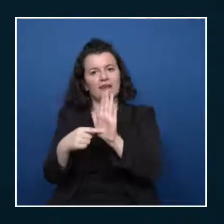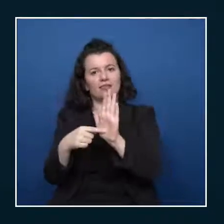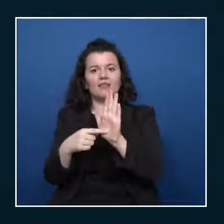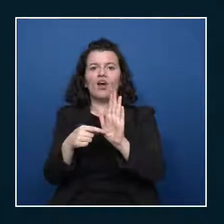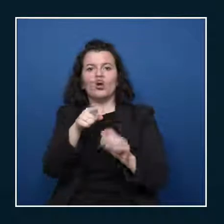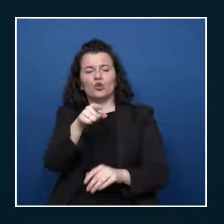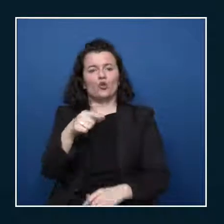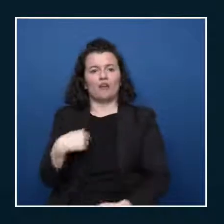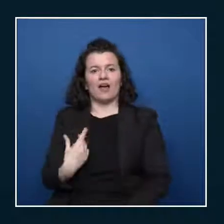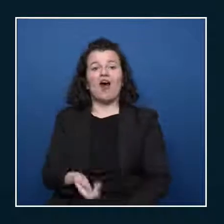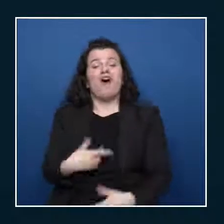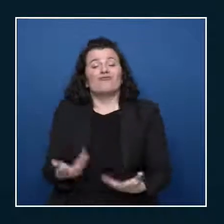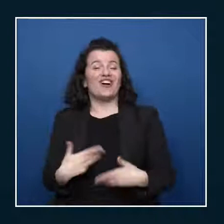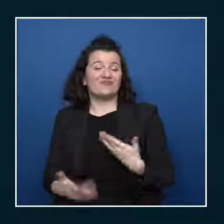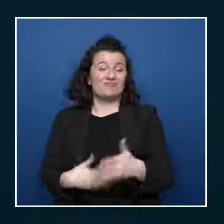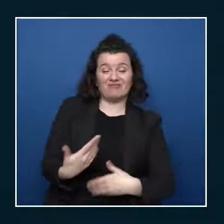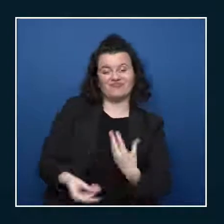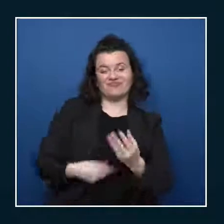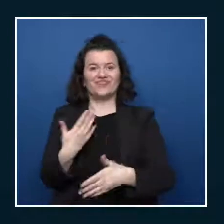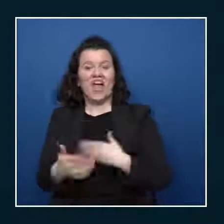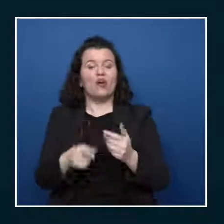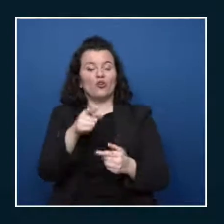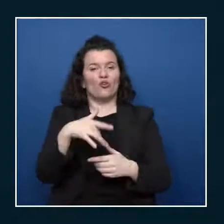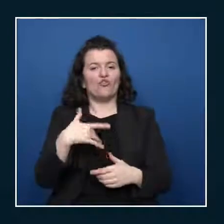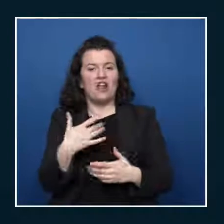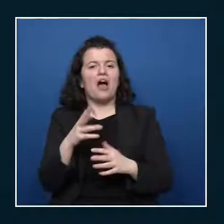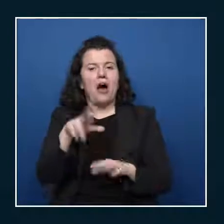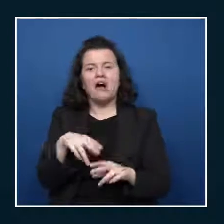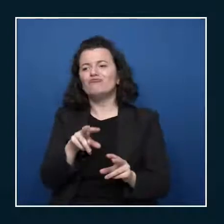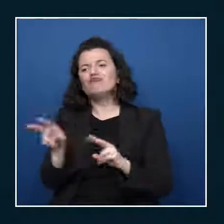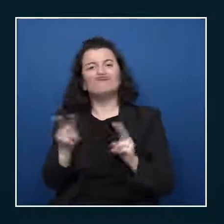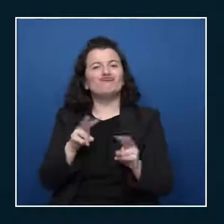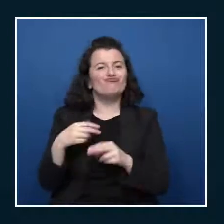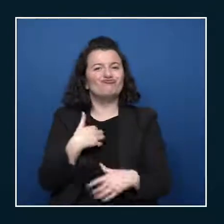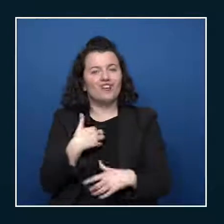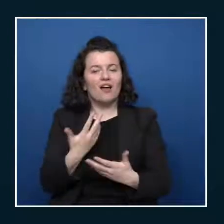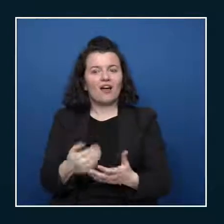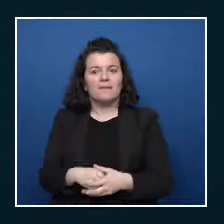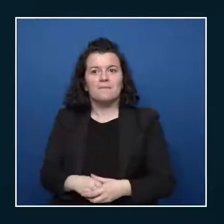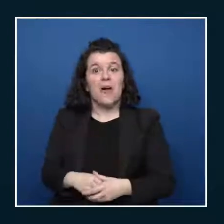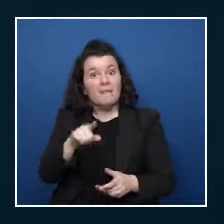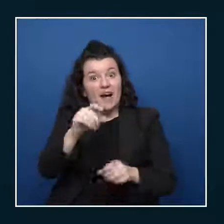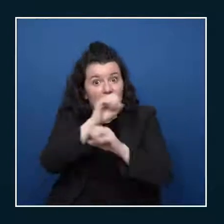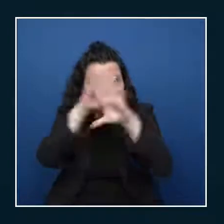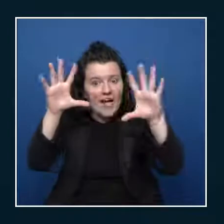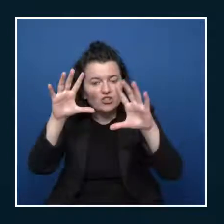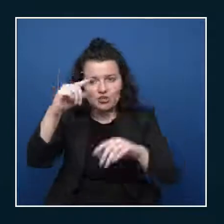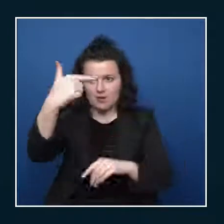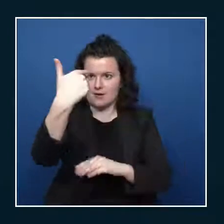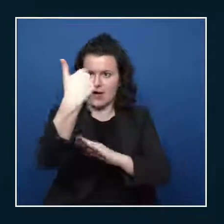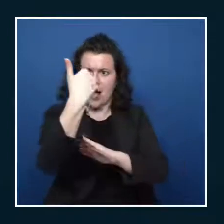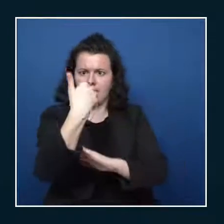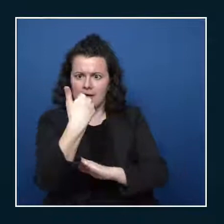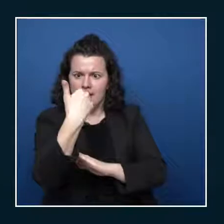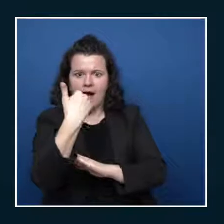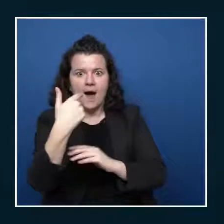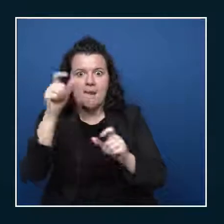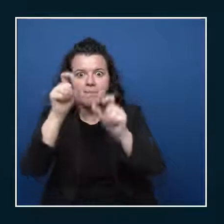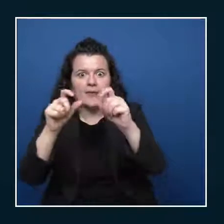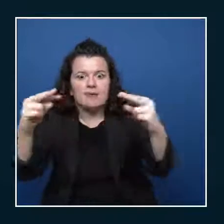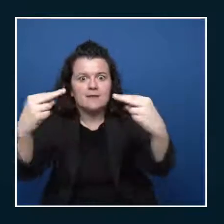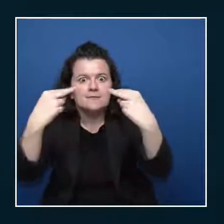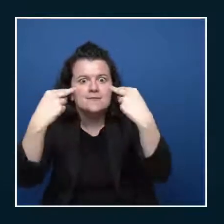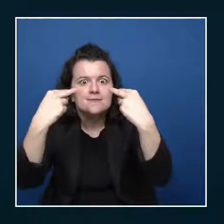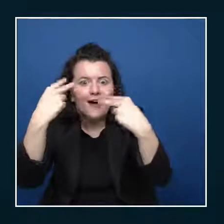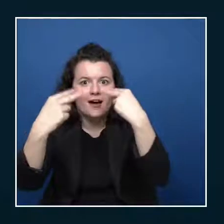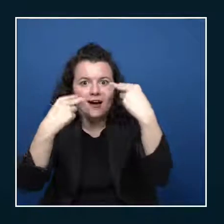hard. Like, imagine having a camera on you, like, right now, and people watching live. Wouldn't that be really weird? I